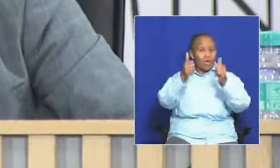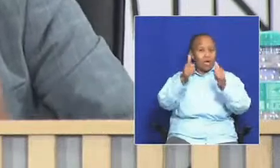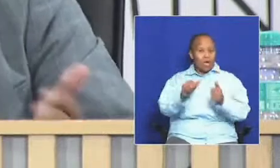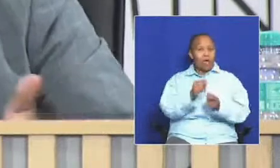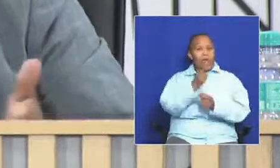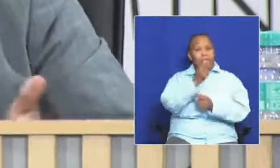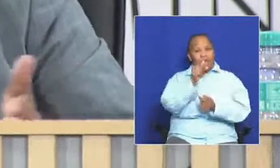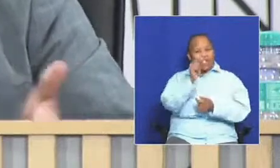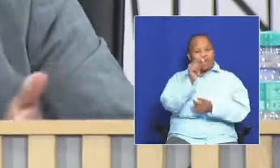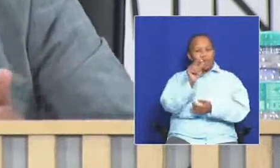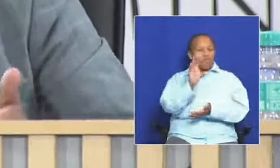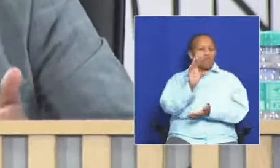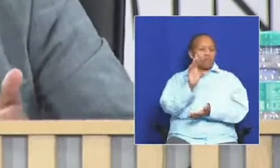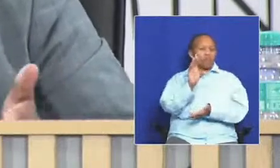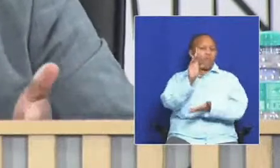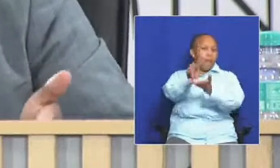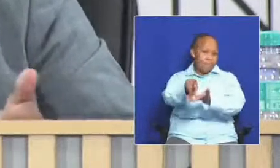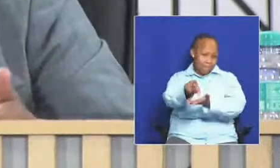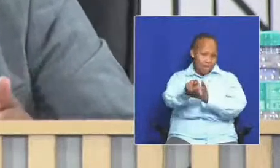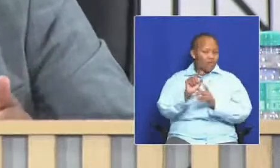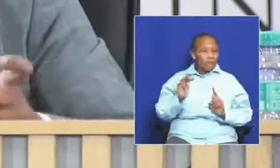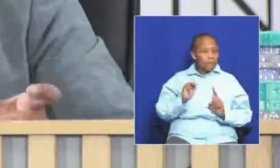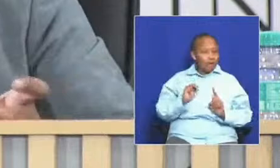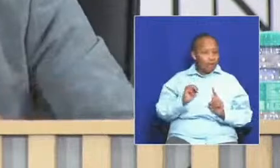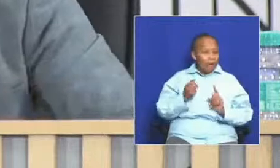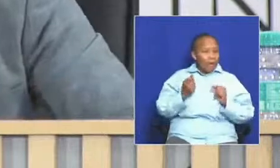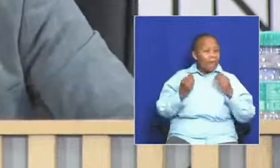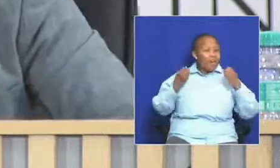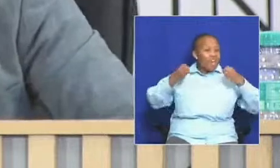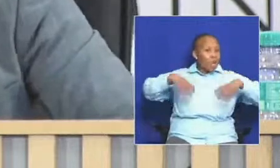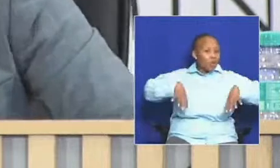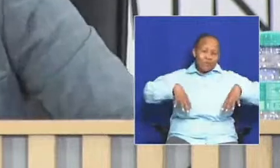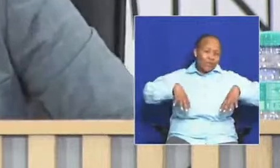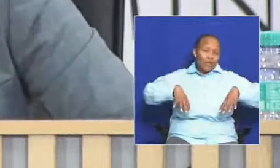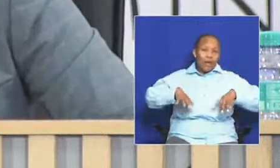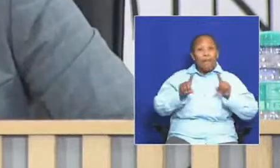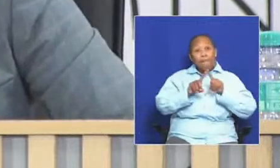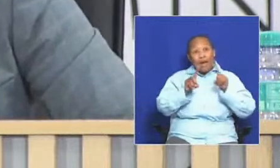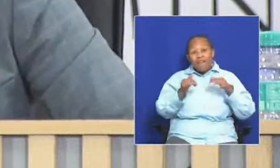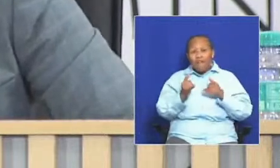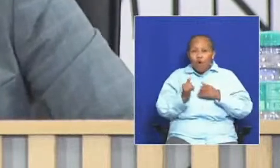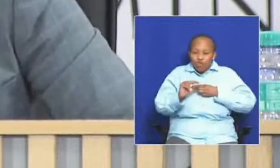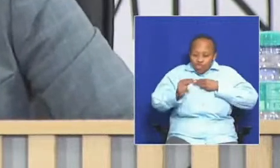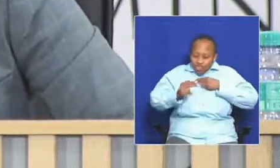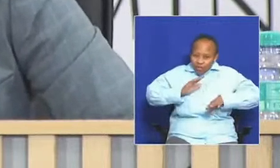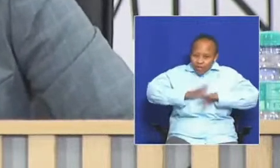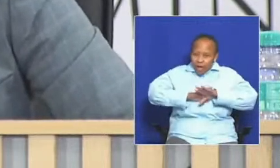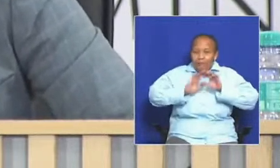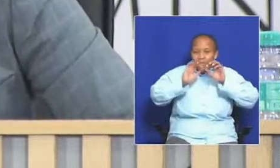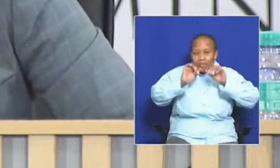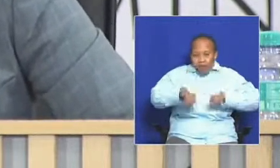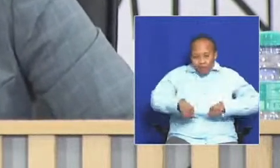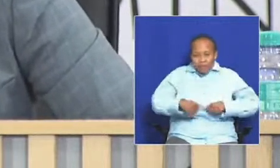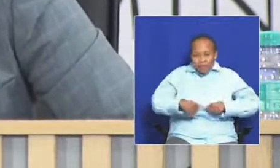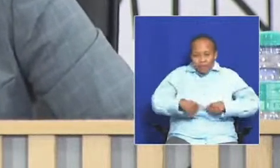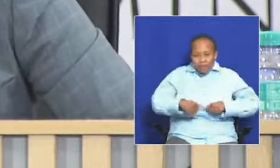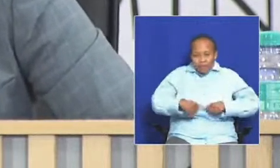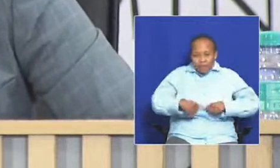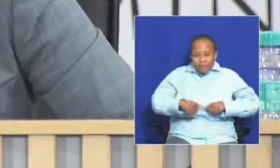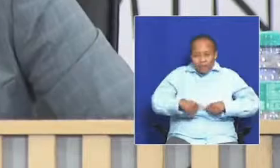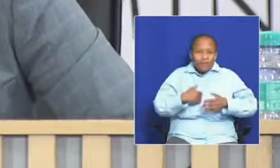But for that period while we're waiting for the pay, that's when I will say the money is gone. But